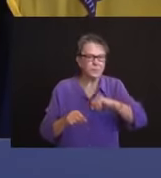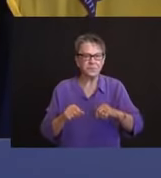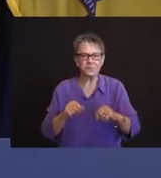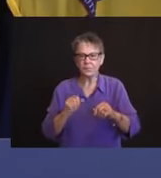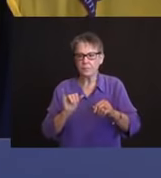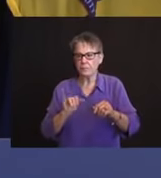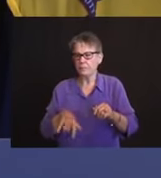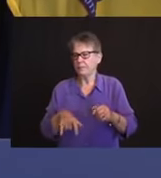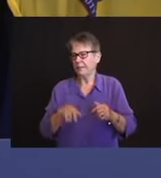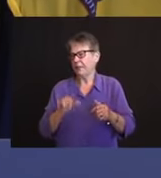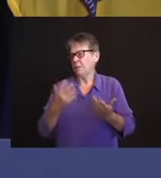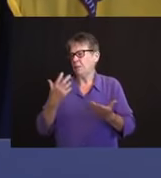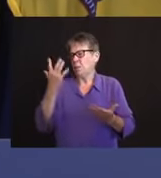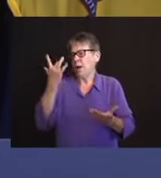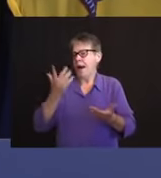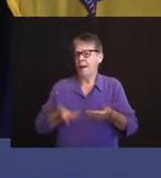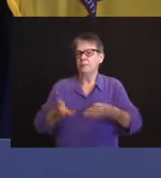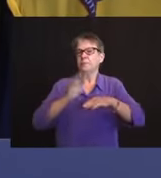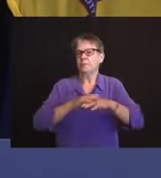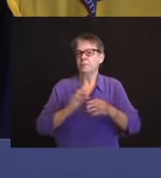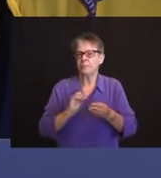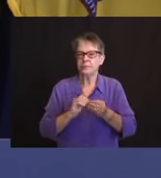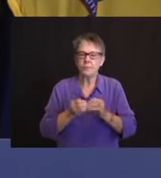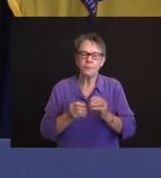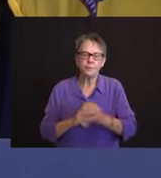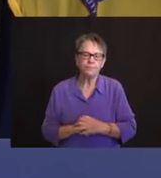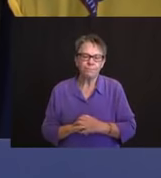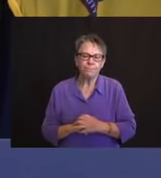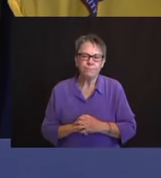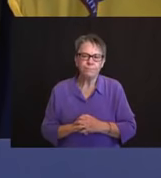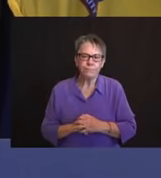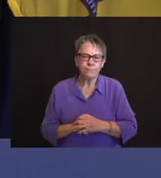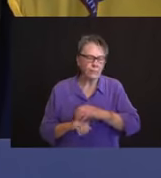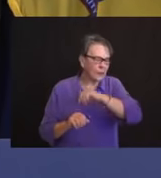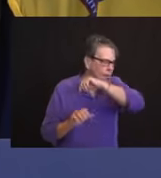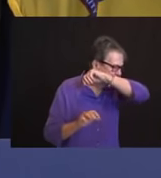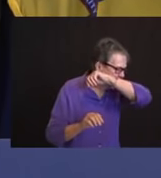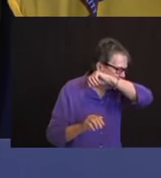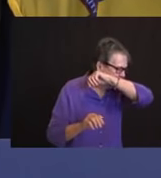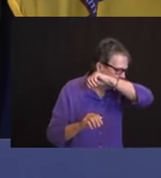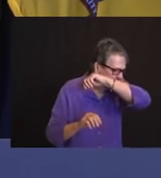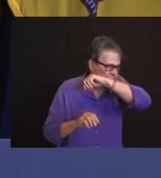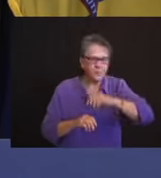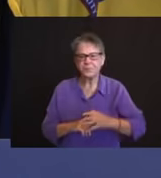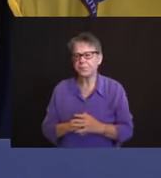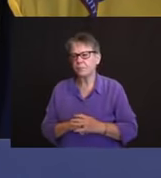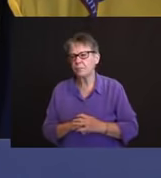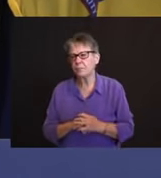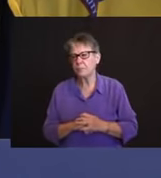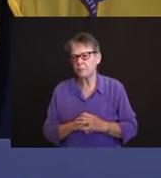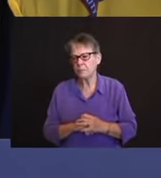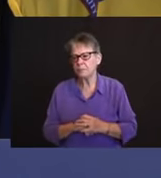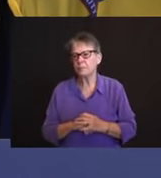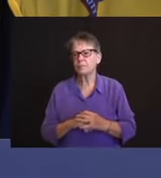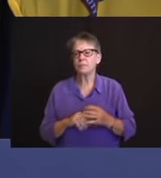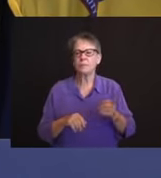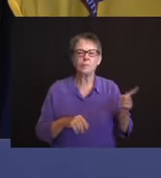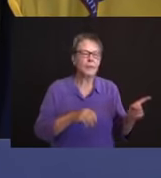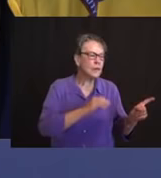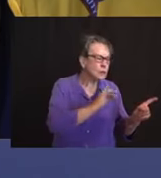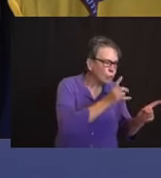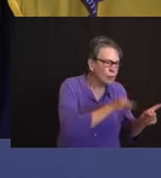contributor. Sheila, you got big seasonal. I mean, part of the reason why you and Judy and Pat and Tina and I have been trying to get to